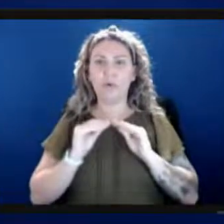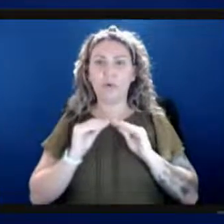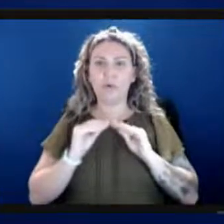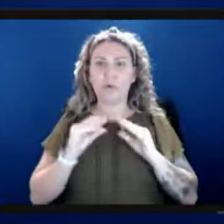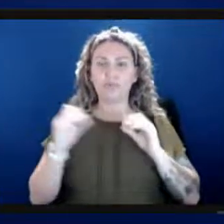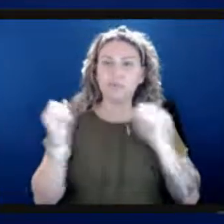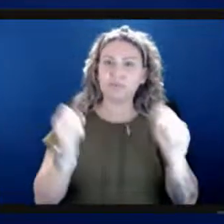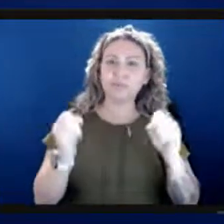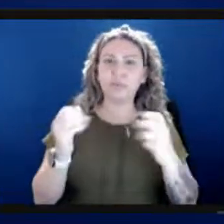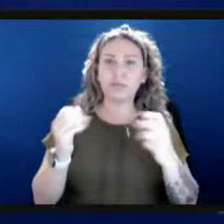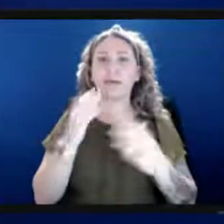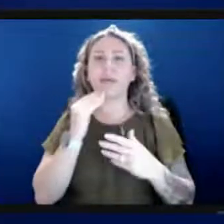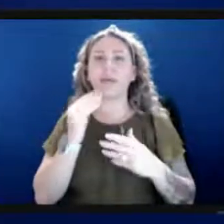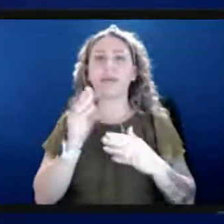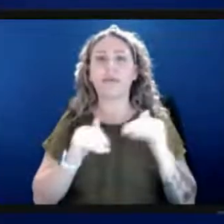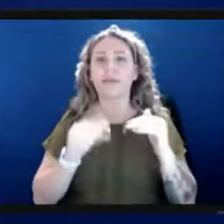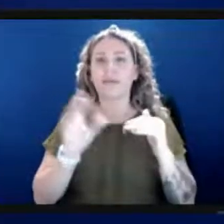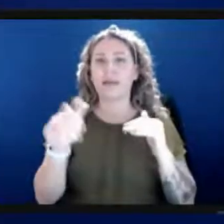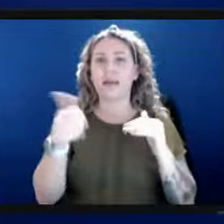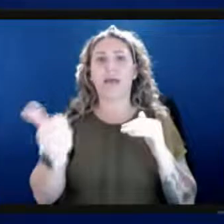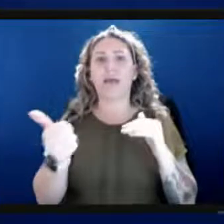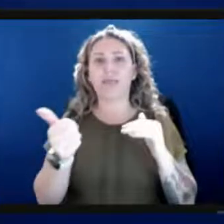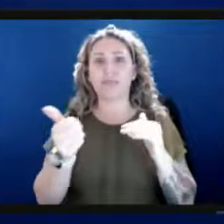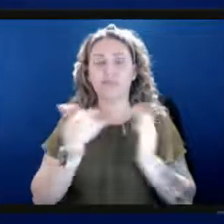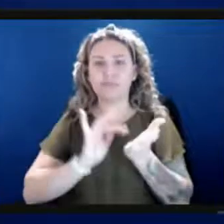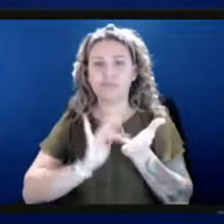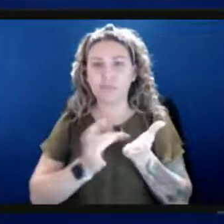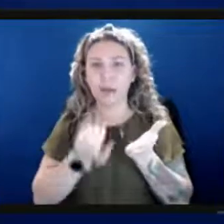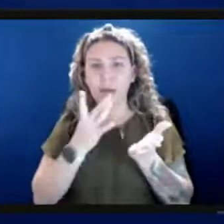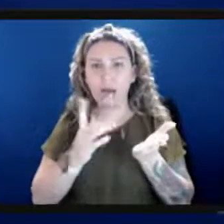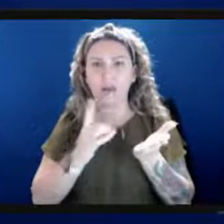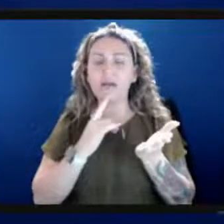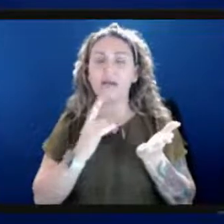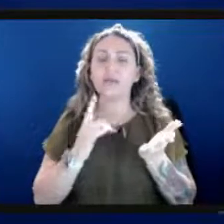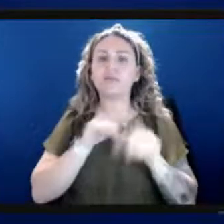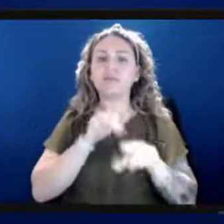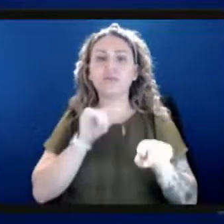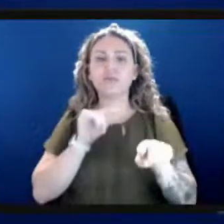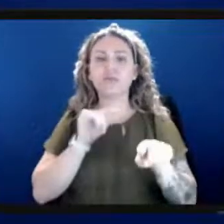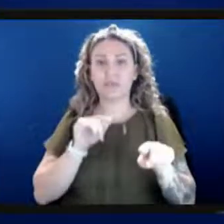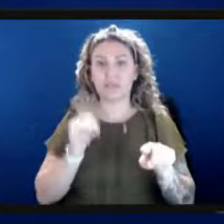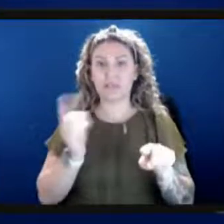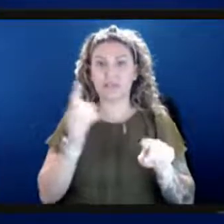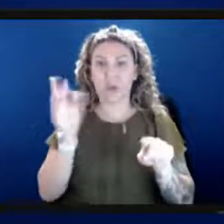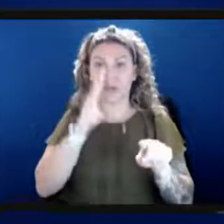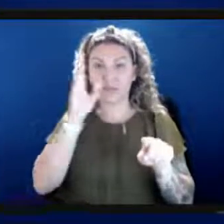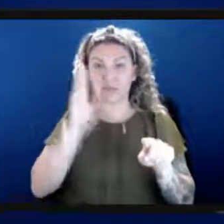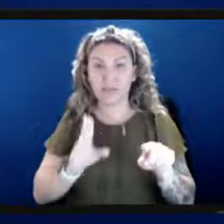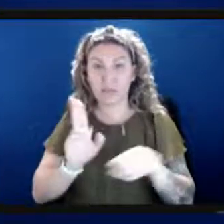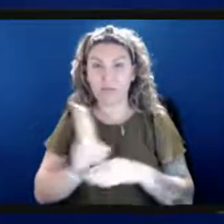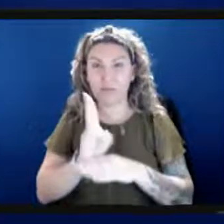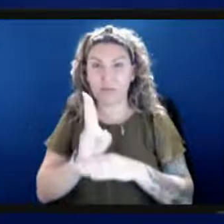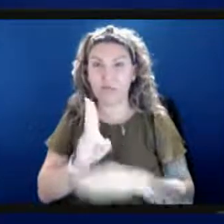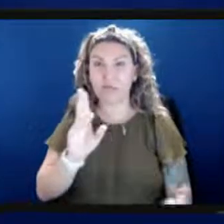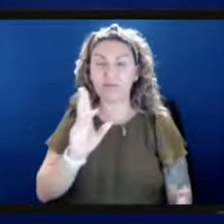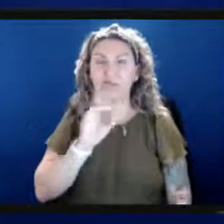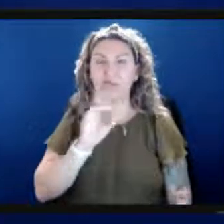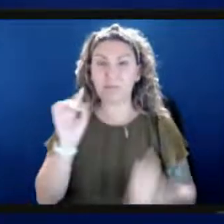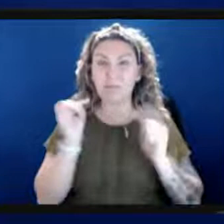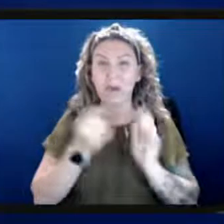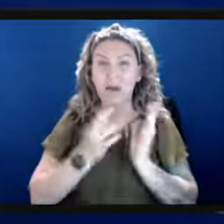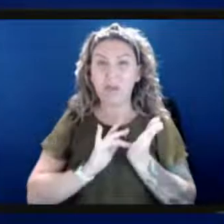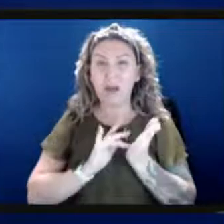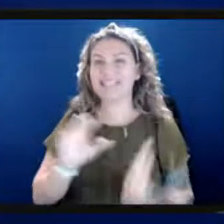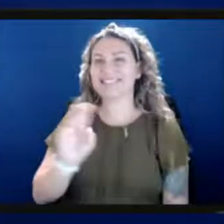morphine or any other opiate. And as a result, for somebody who's never tried anything like an opiate before, does not have